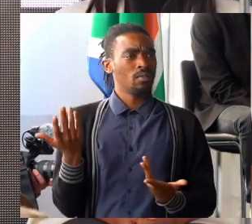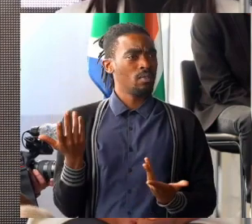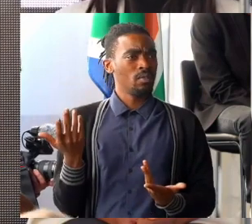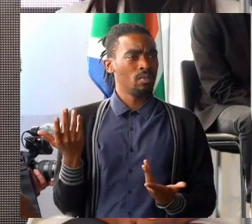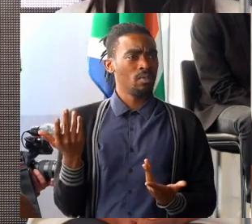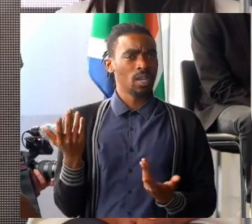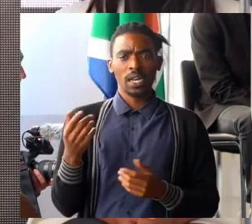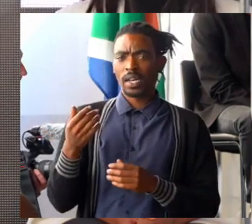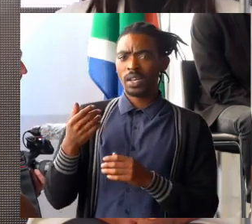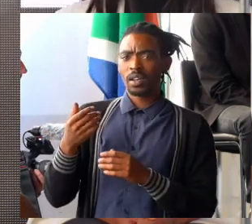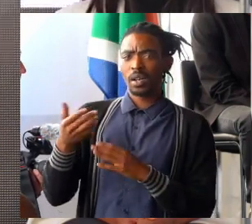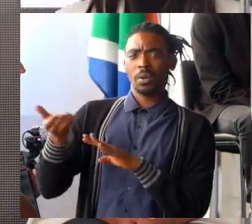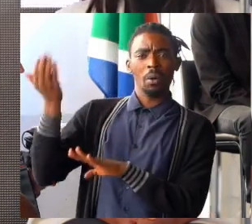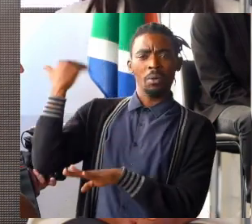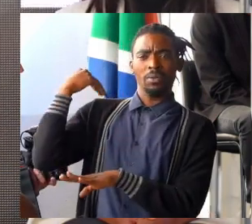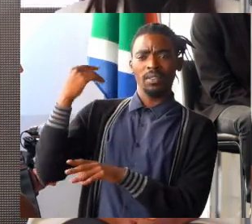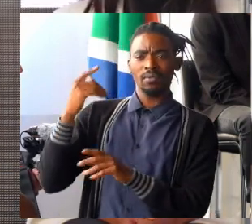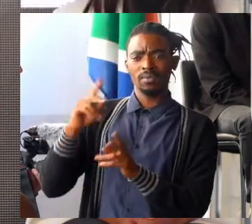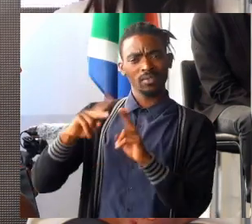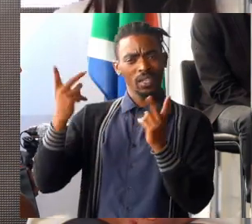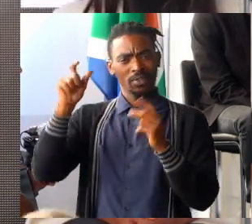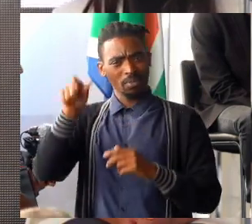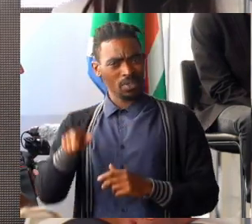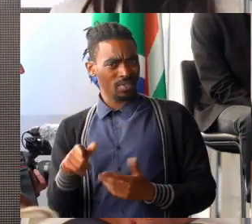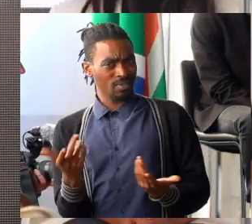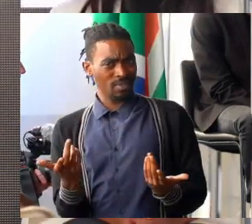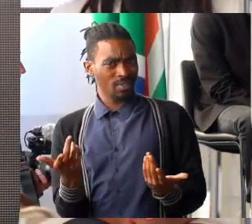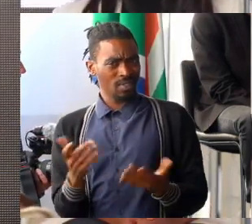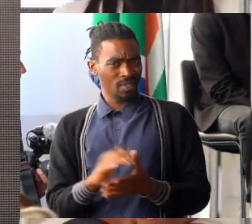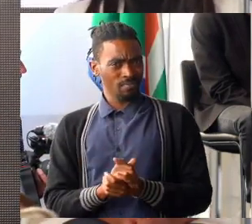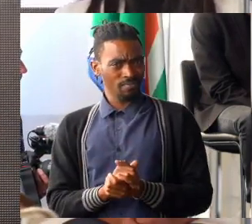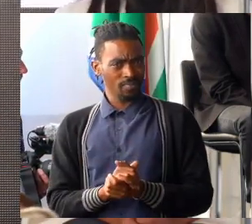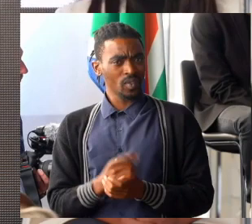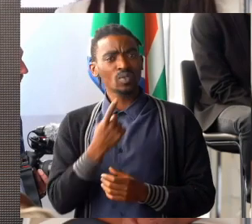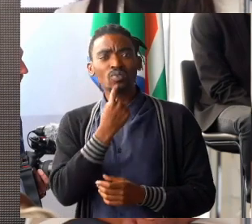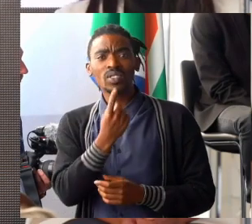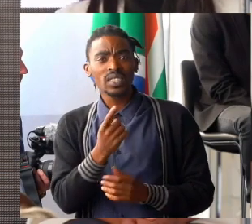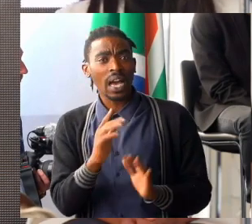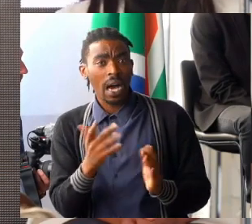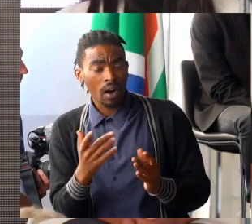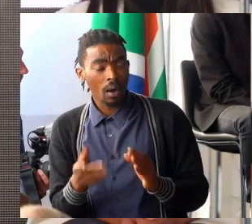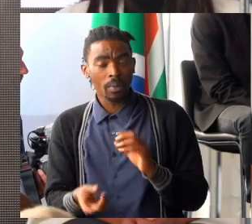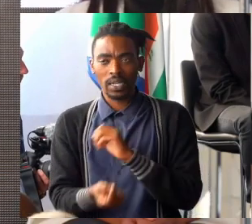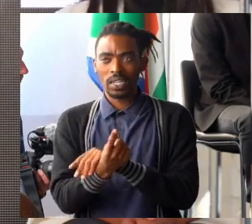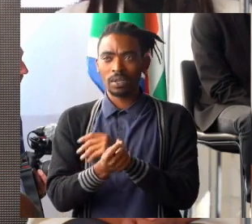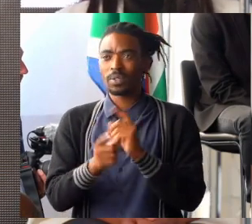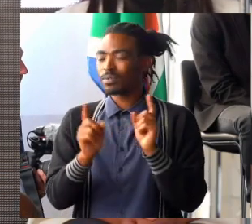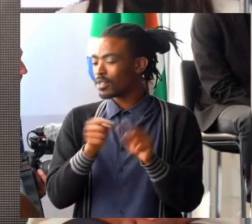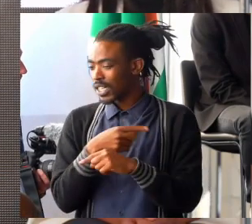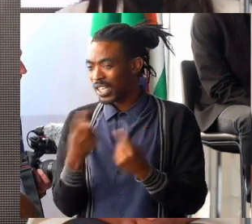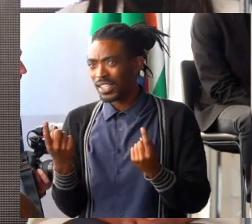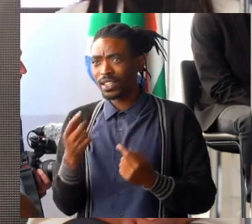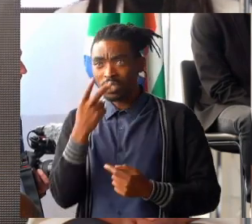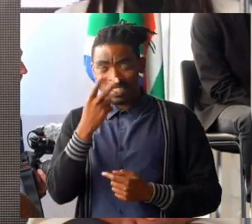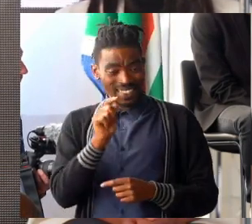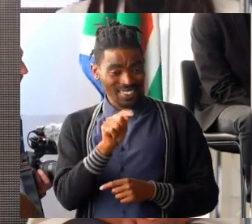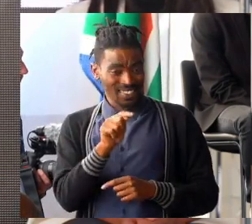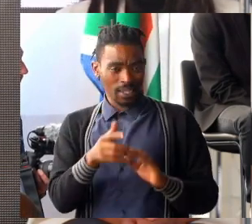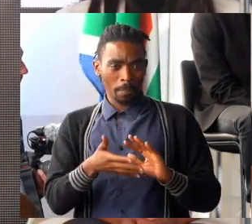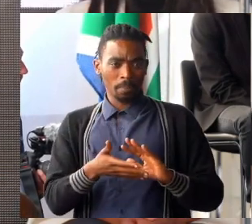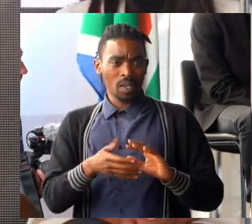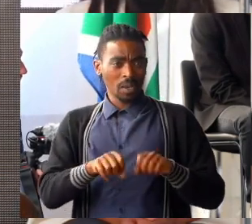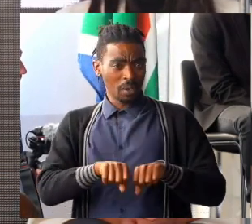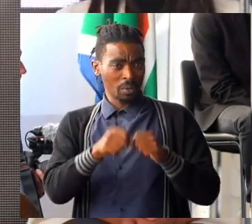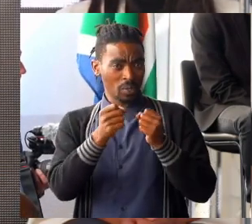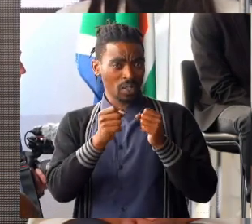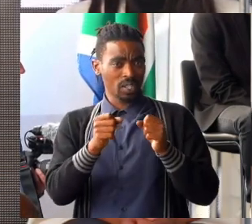the previous day you had a different one. And you had absolutely no say in how that came about. That's a broken political system. We've got to